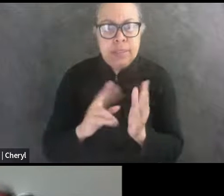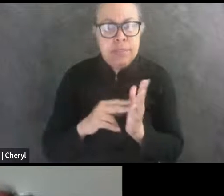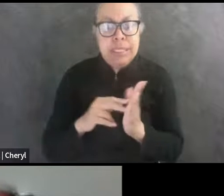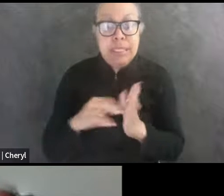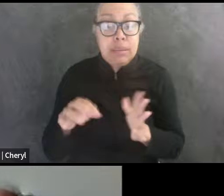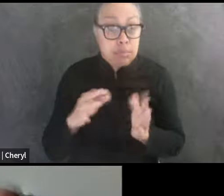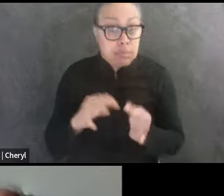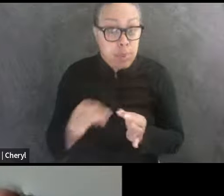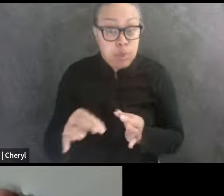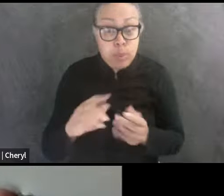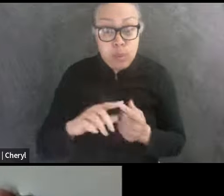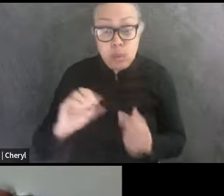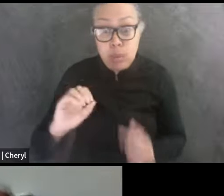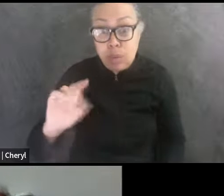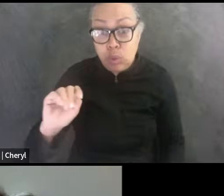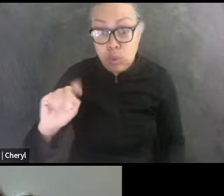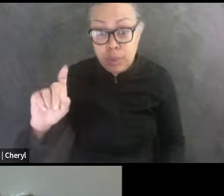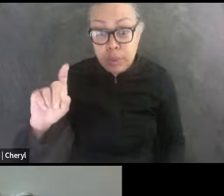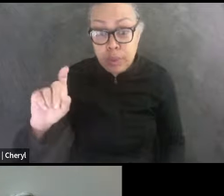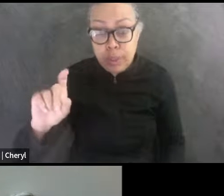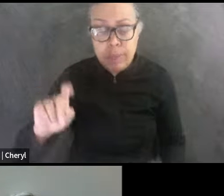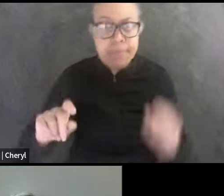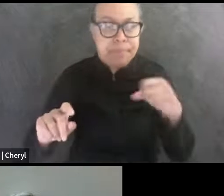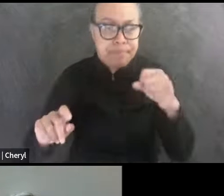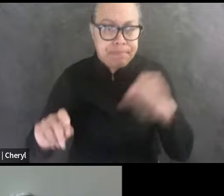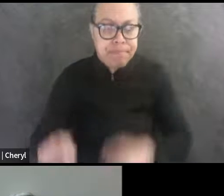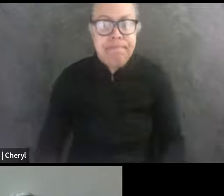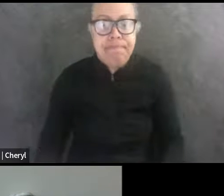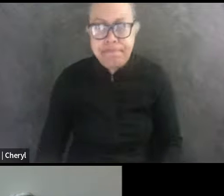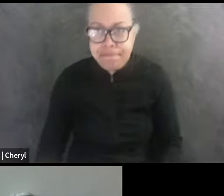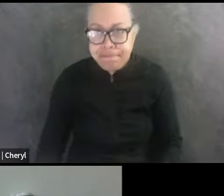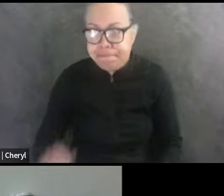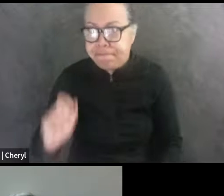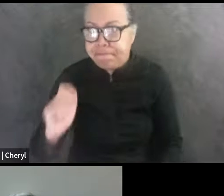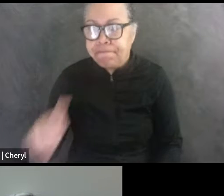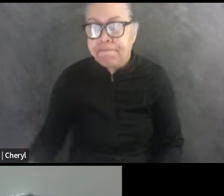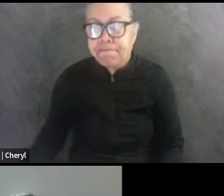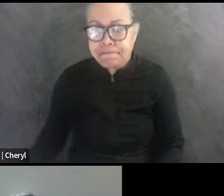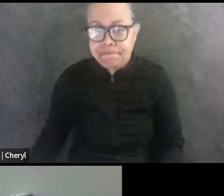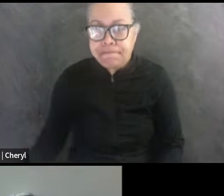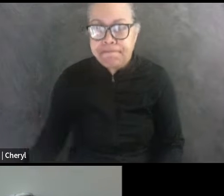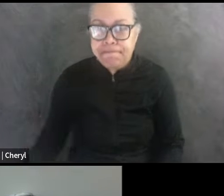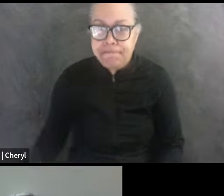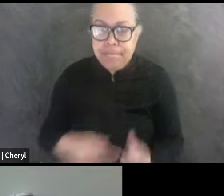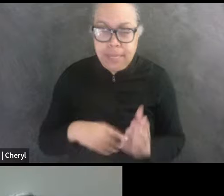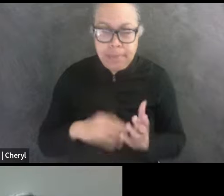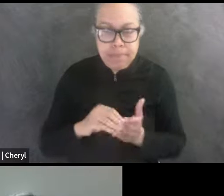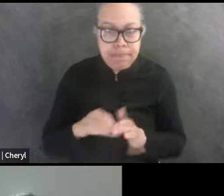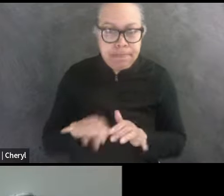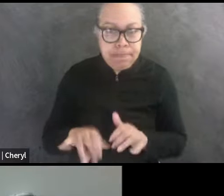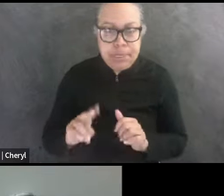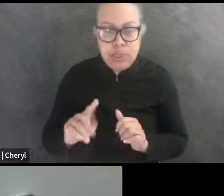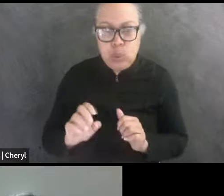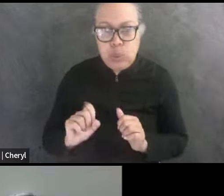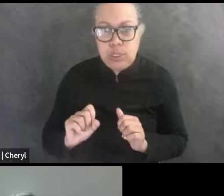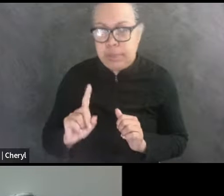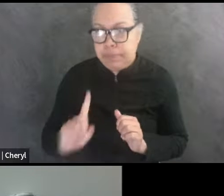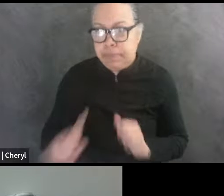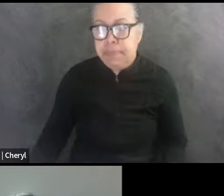until October. Yeah. Okay, I'm gonna take notes here.